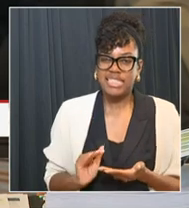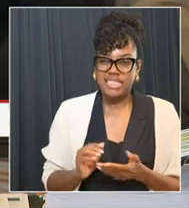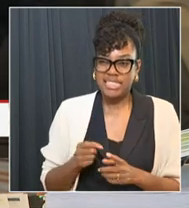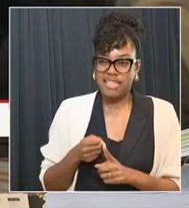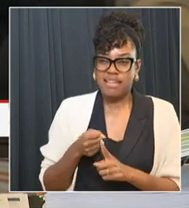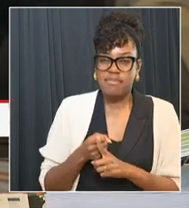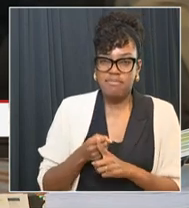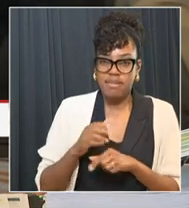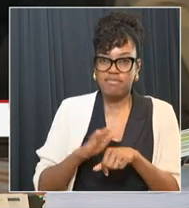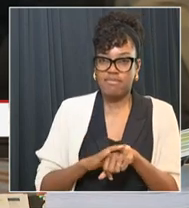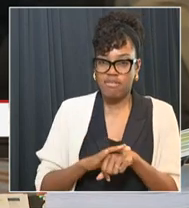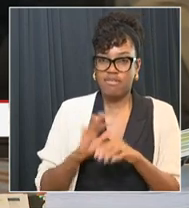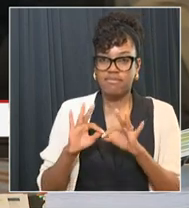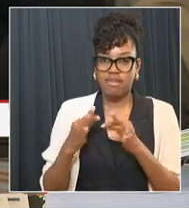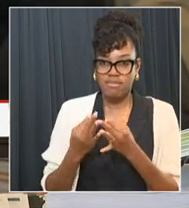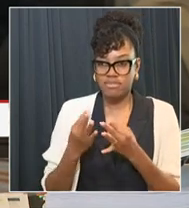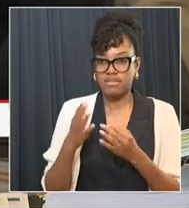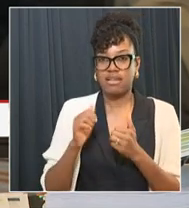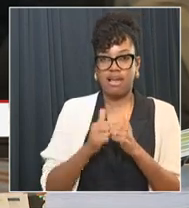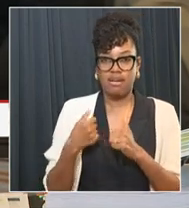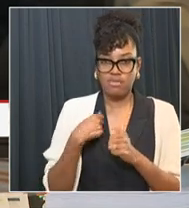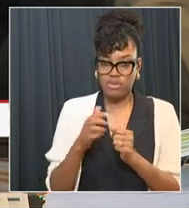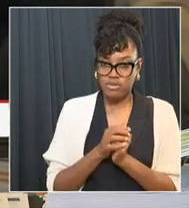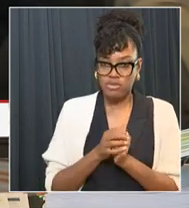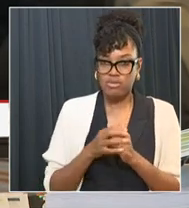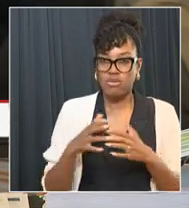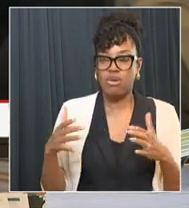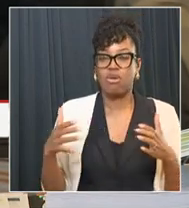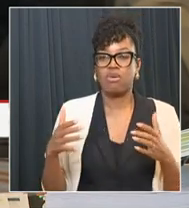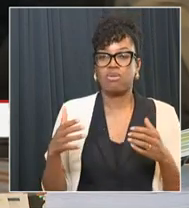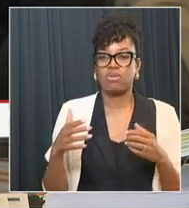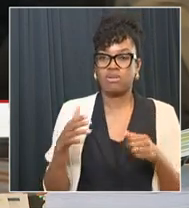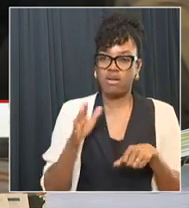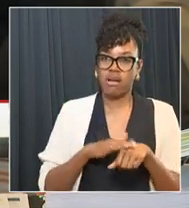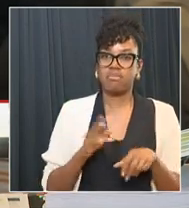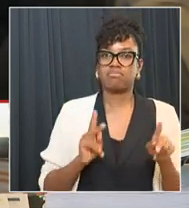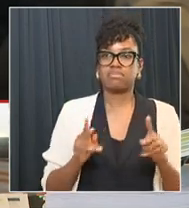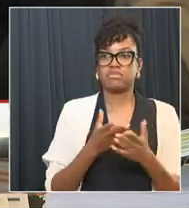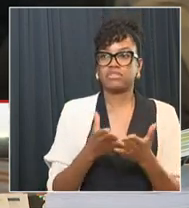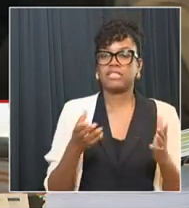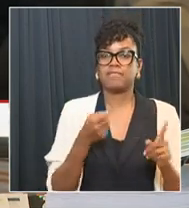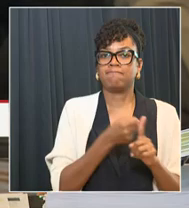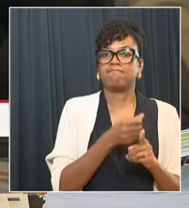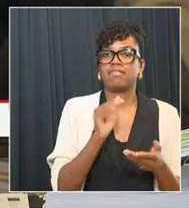on how the city grows and on all of our people.